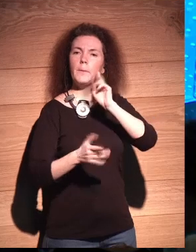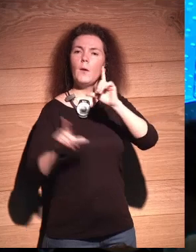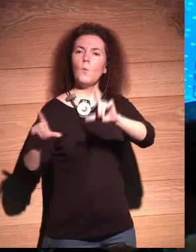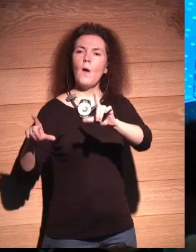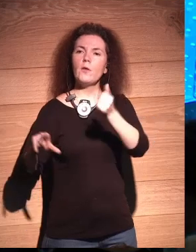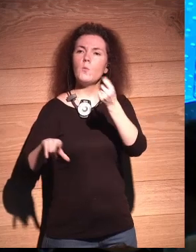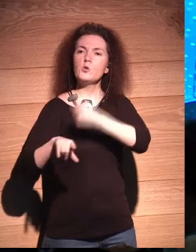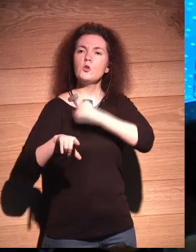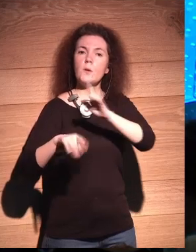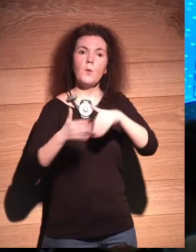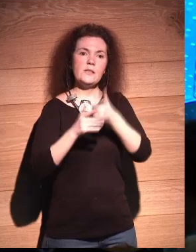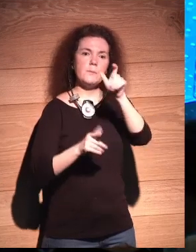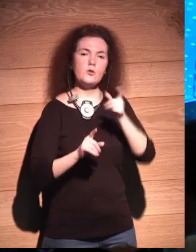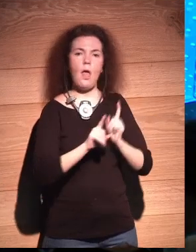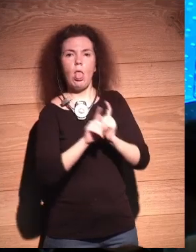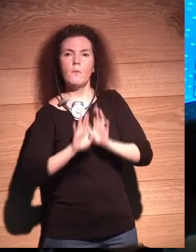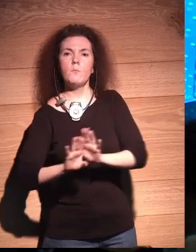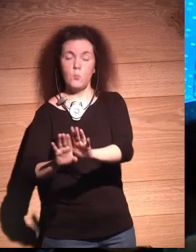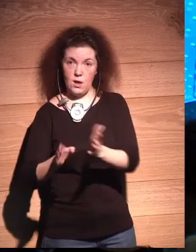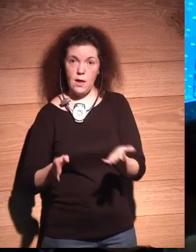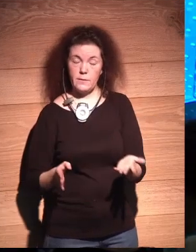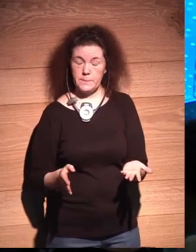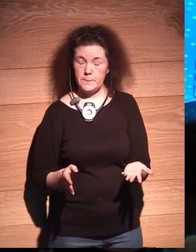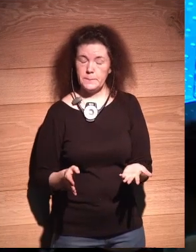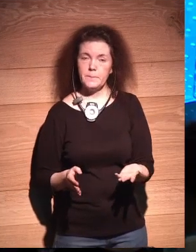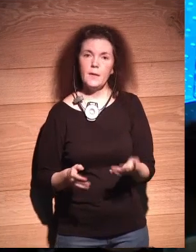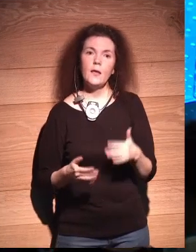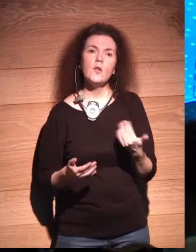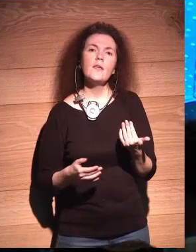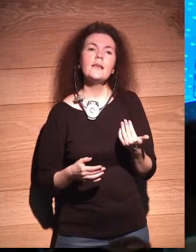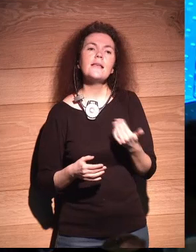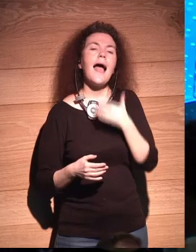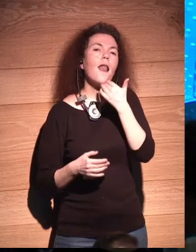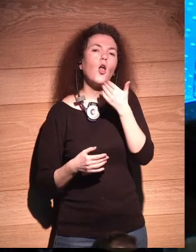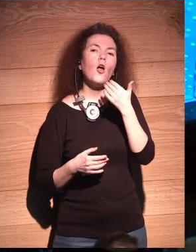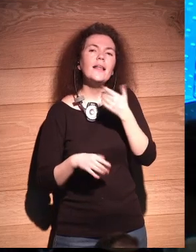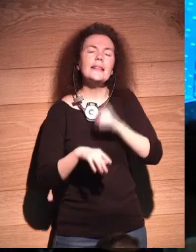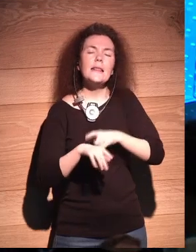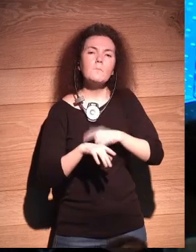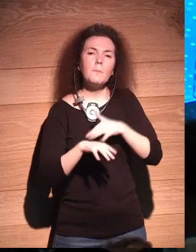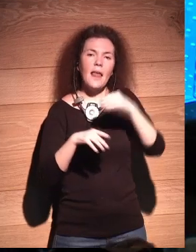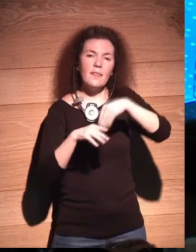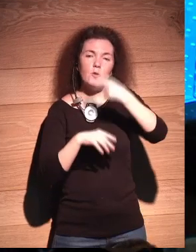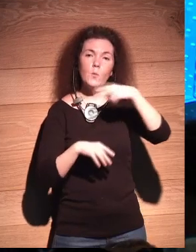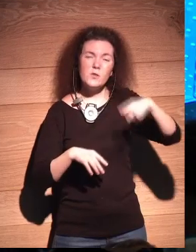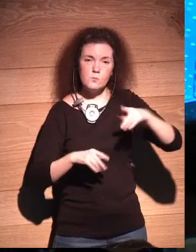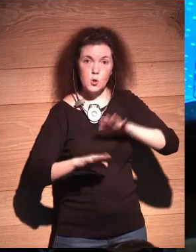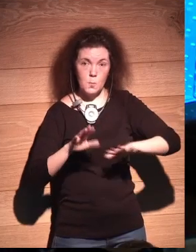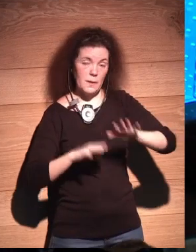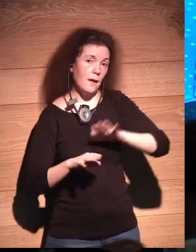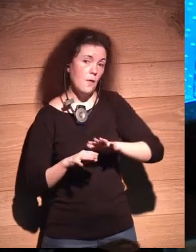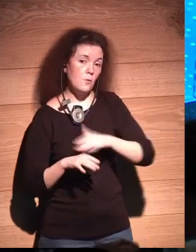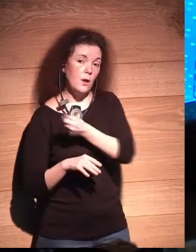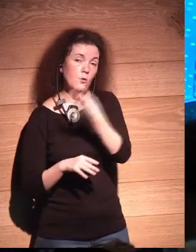something time-based in a museum is very difficult. Those of you who work with something that has a